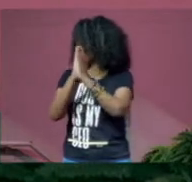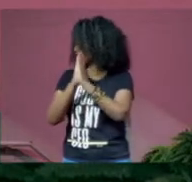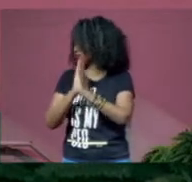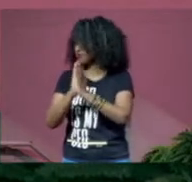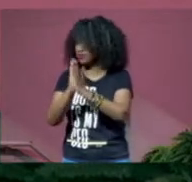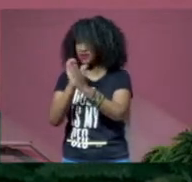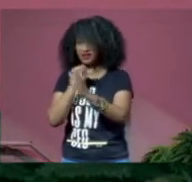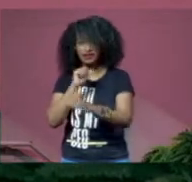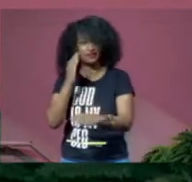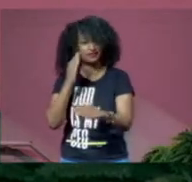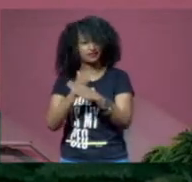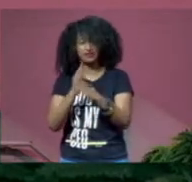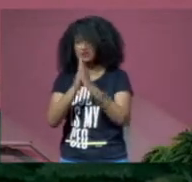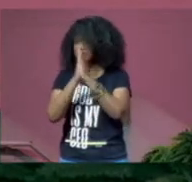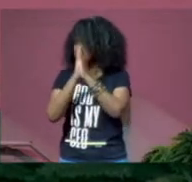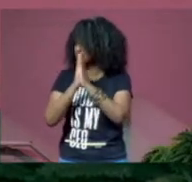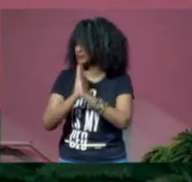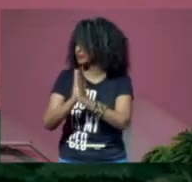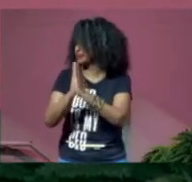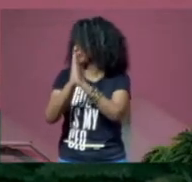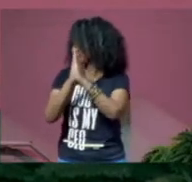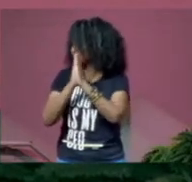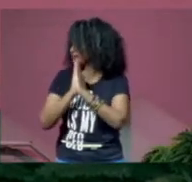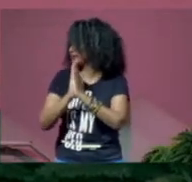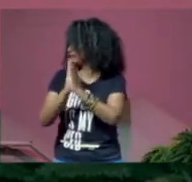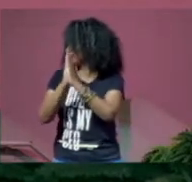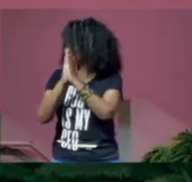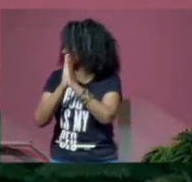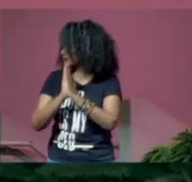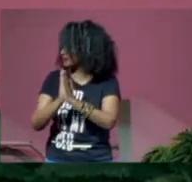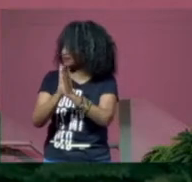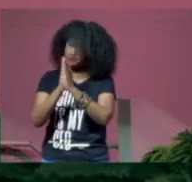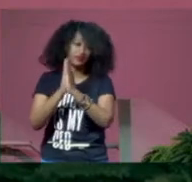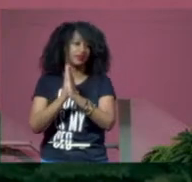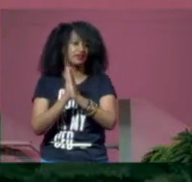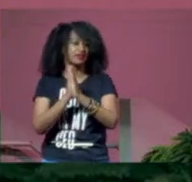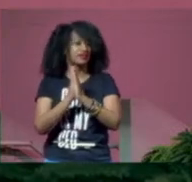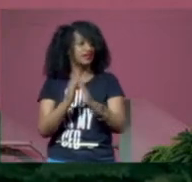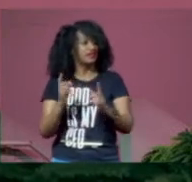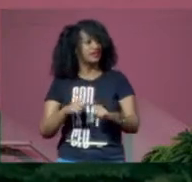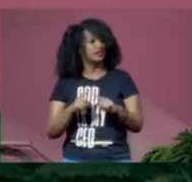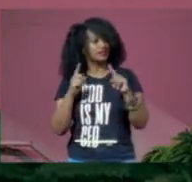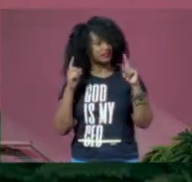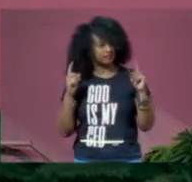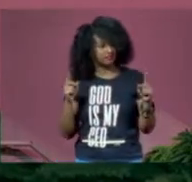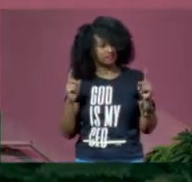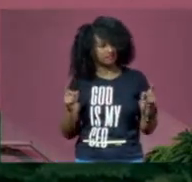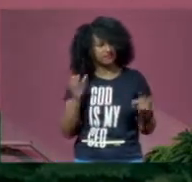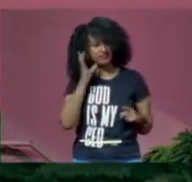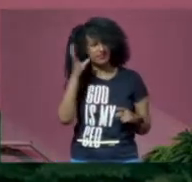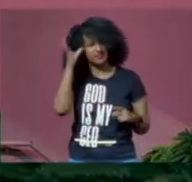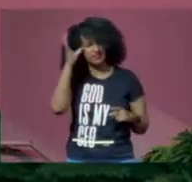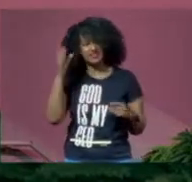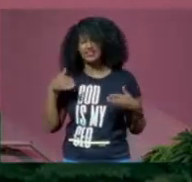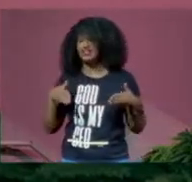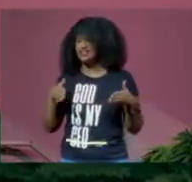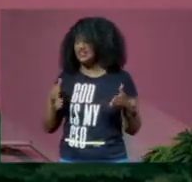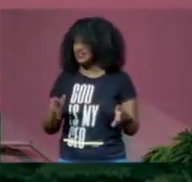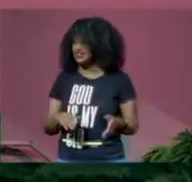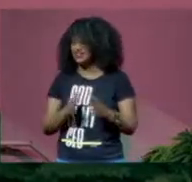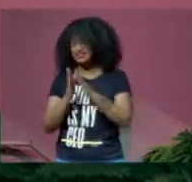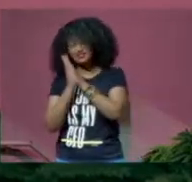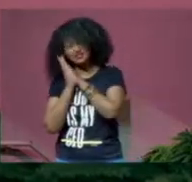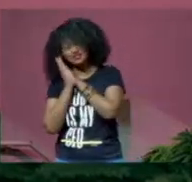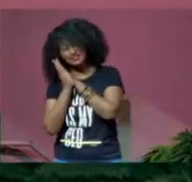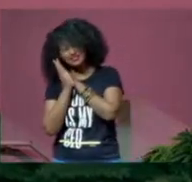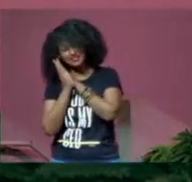5 a.m. The only saving grace is that they would let us go to sleep on the back pew. Amen. They did let us go to sleep on the